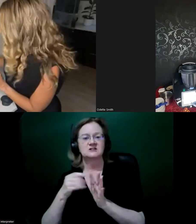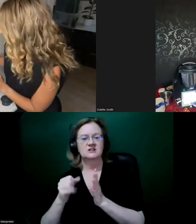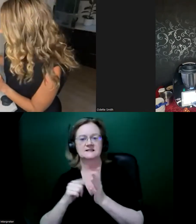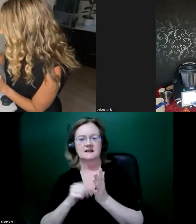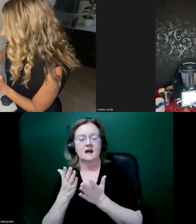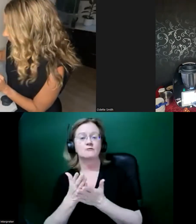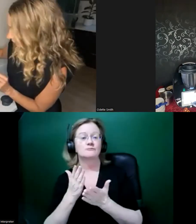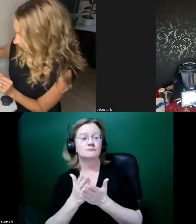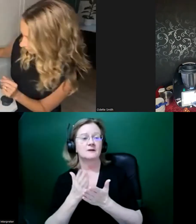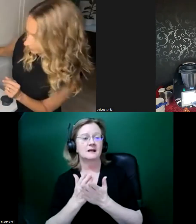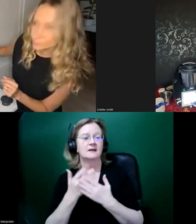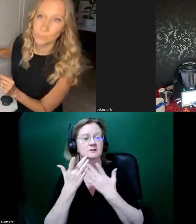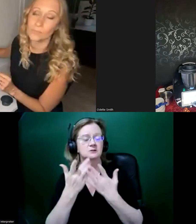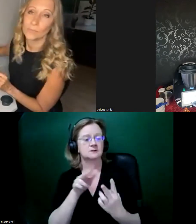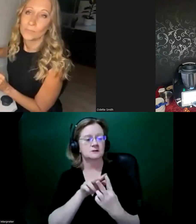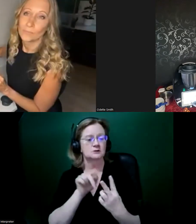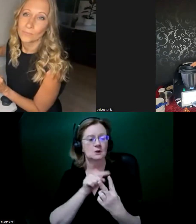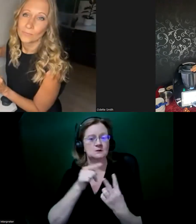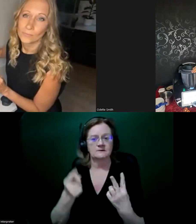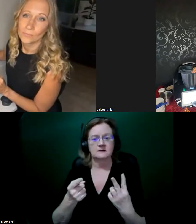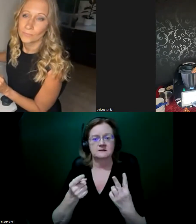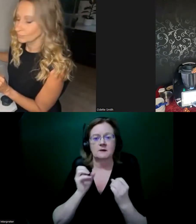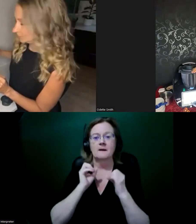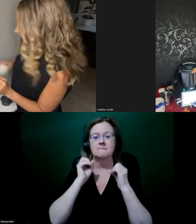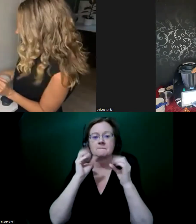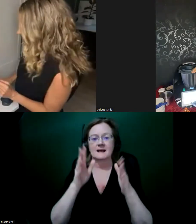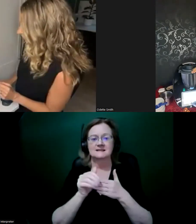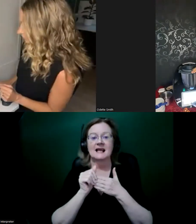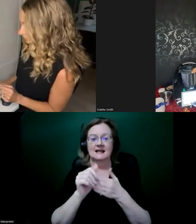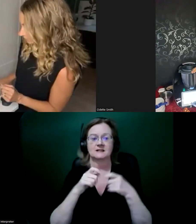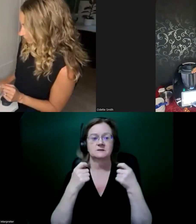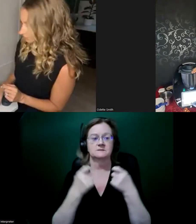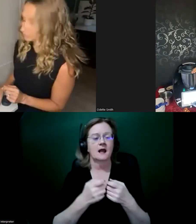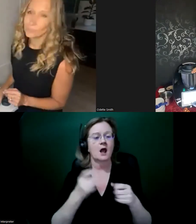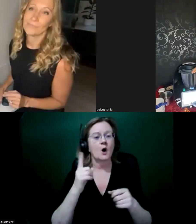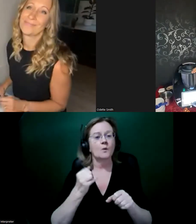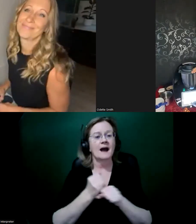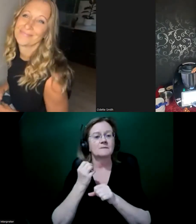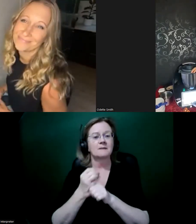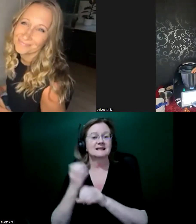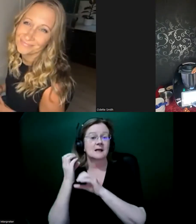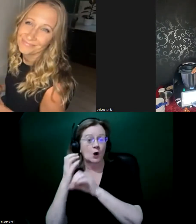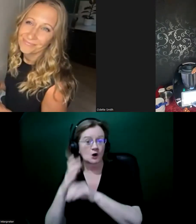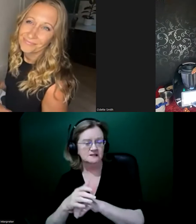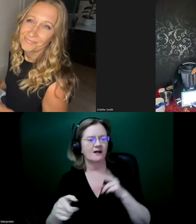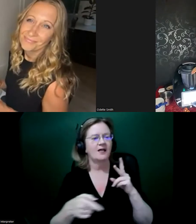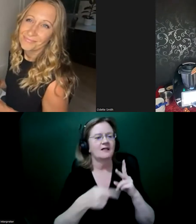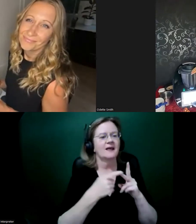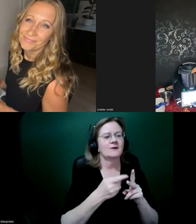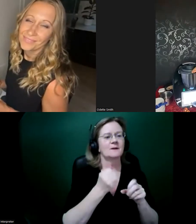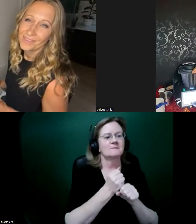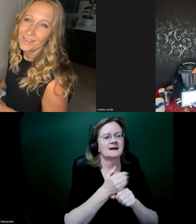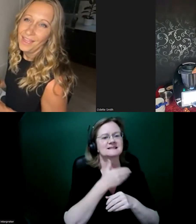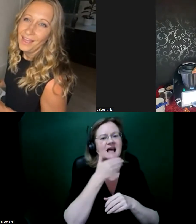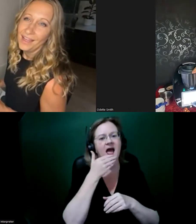epitomizes the 2 differences in my incredible leadership team. One makes a cocktail on a Friday night, and another one makes a lovely, healthy